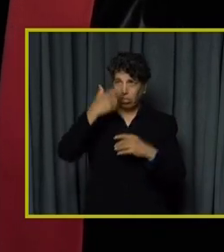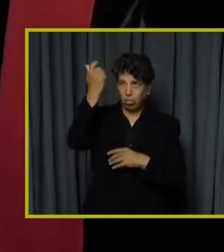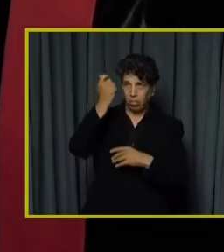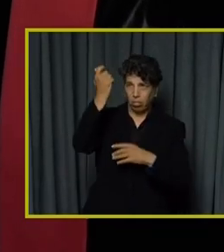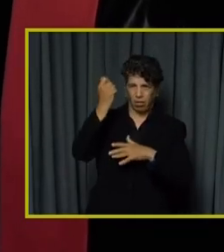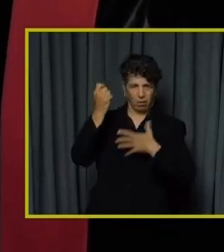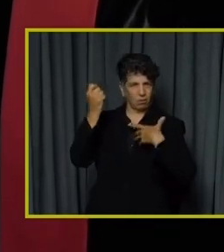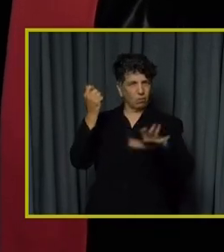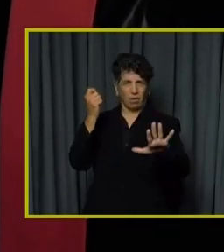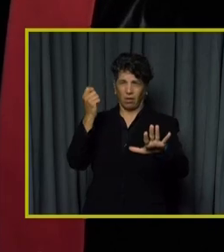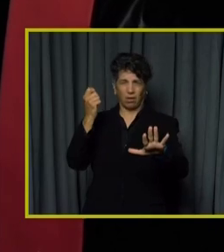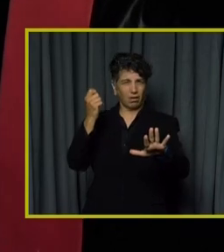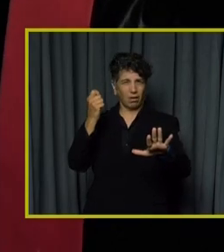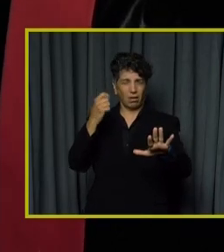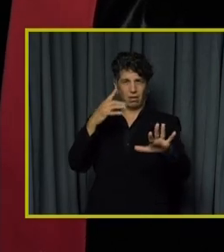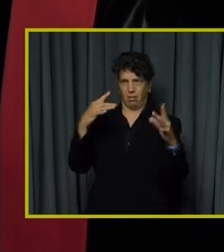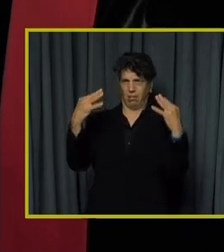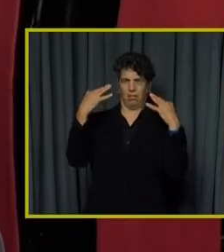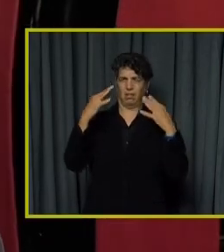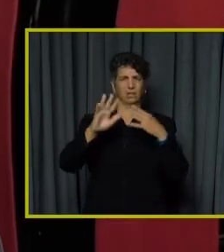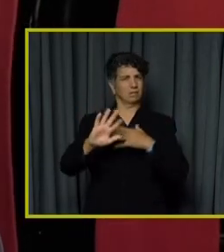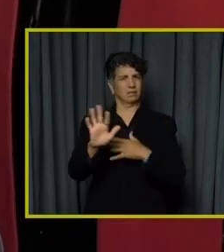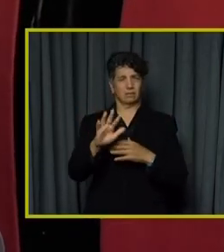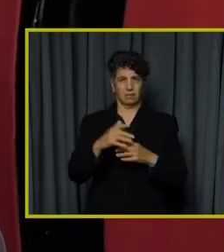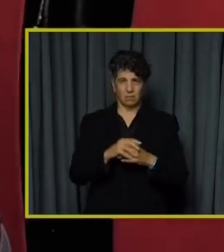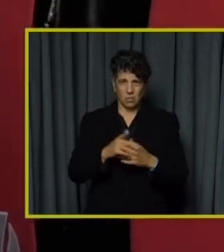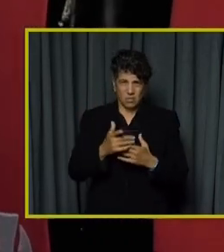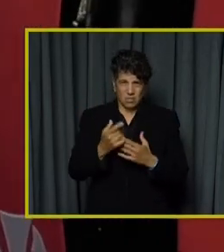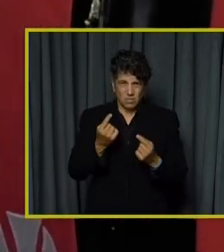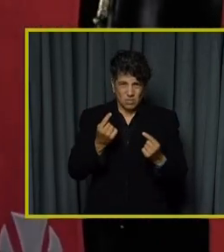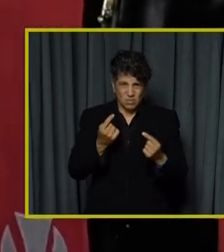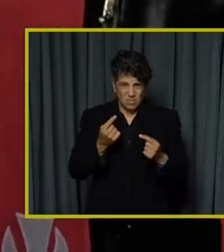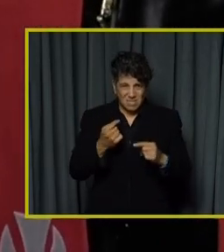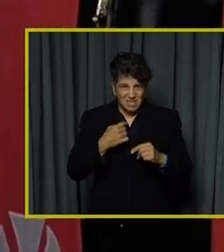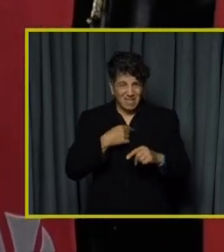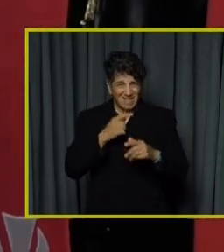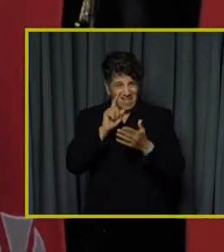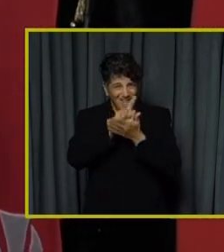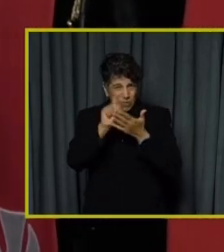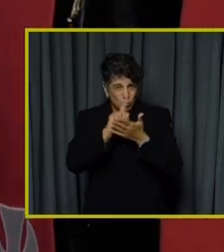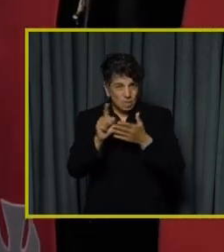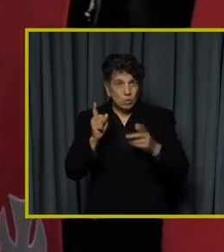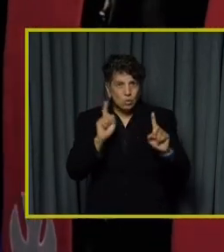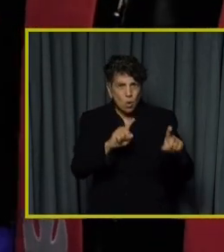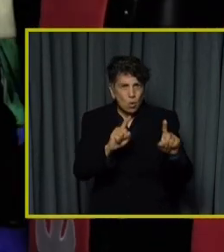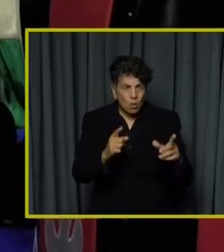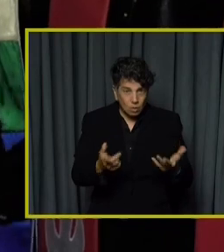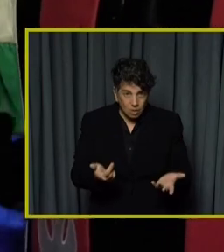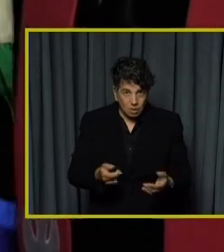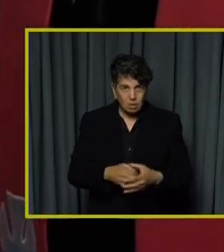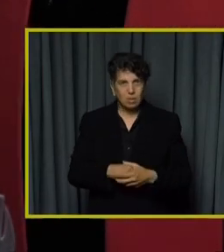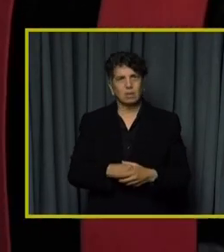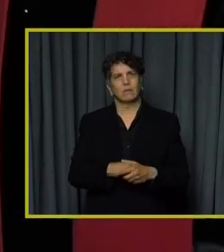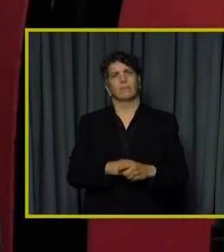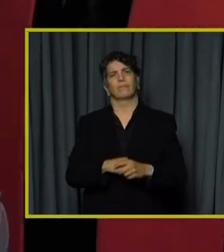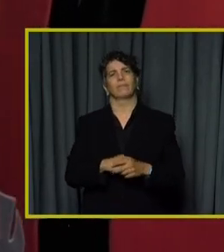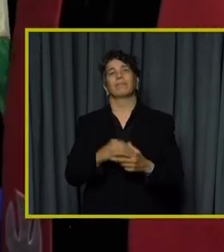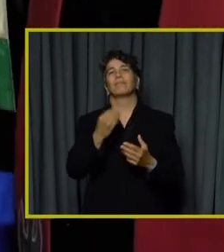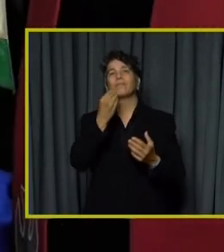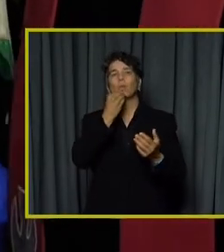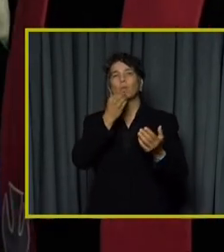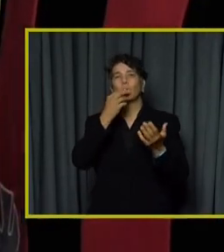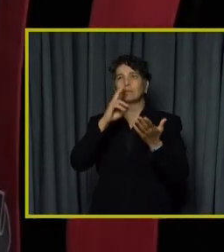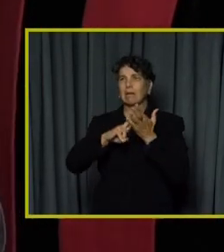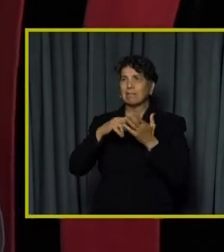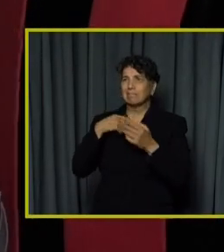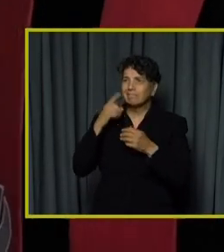was working overtime every week. I used a gym membership to shower regularly and spent 7 a.m. to 4 p.m., then 5